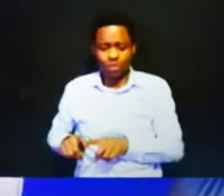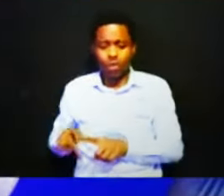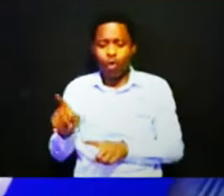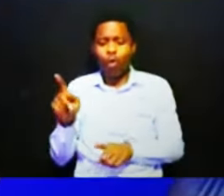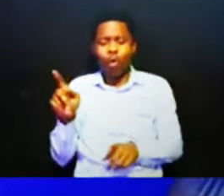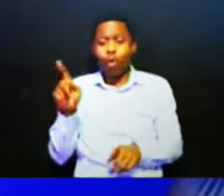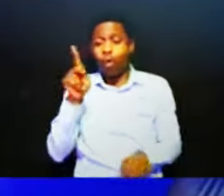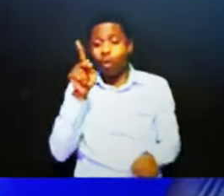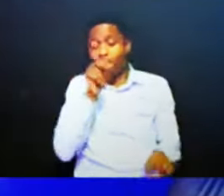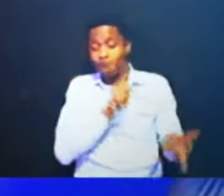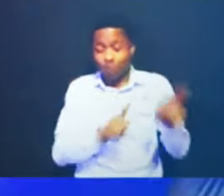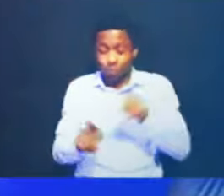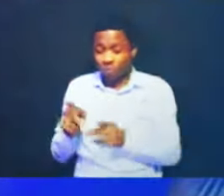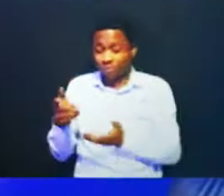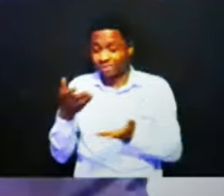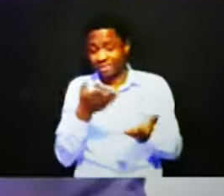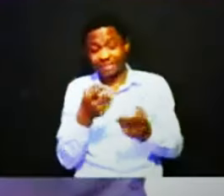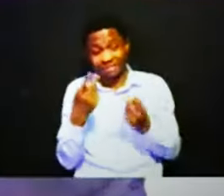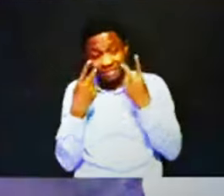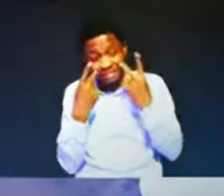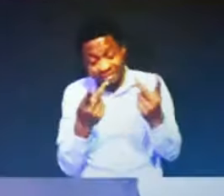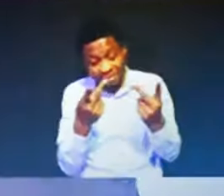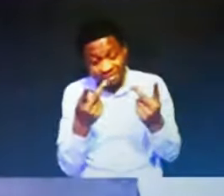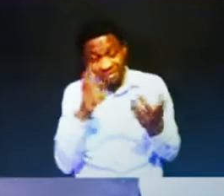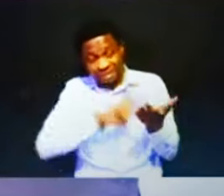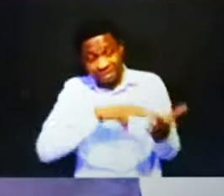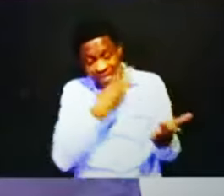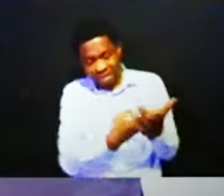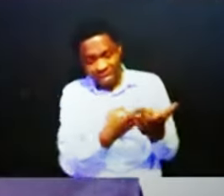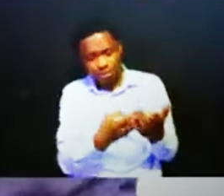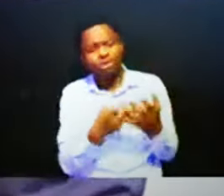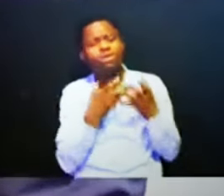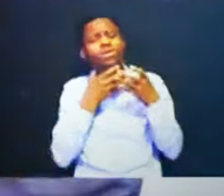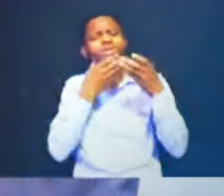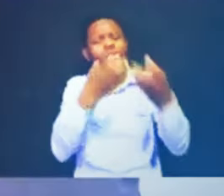him. Yeah,